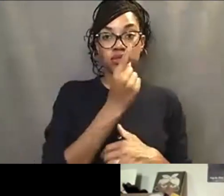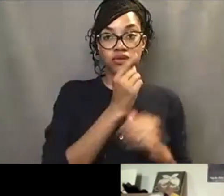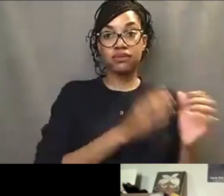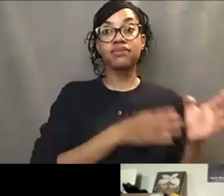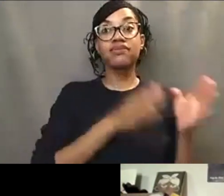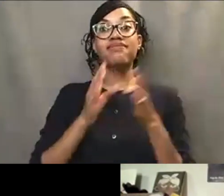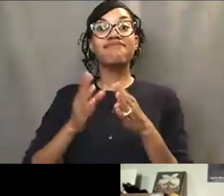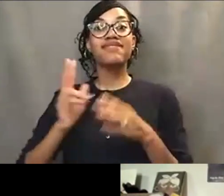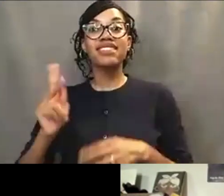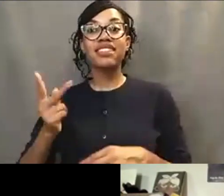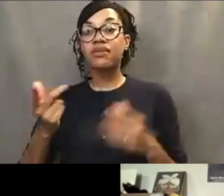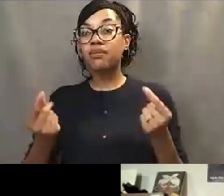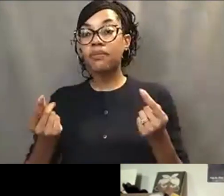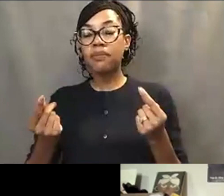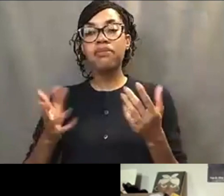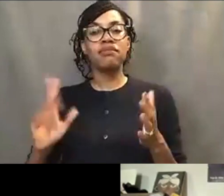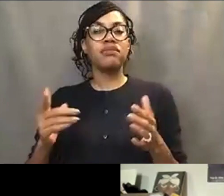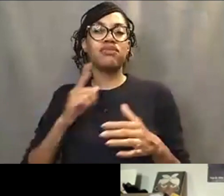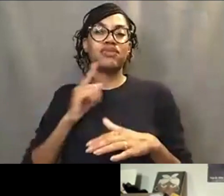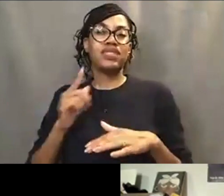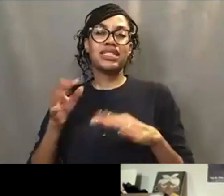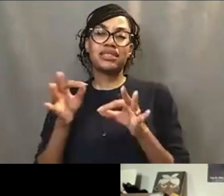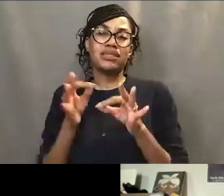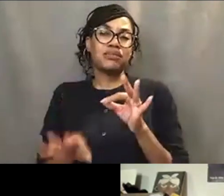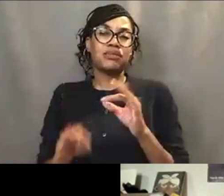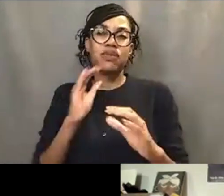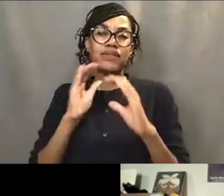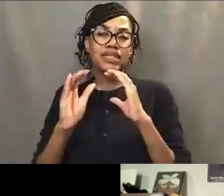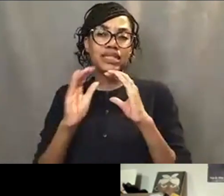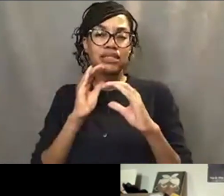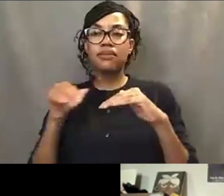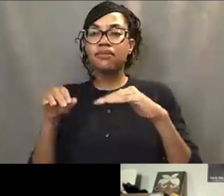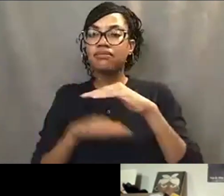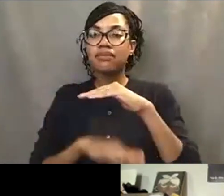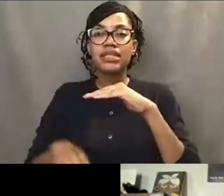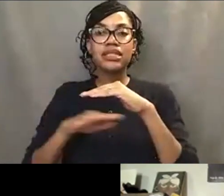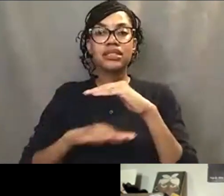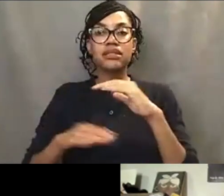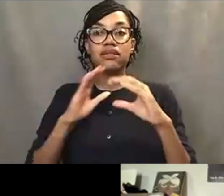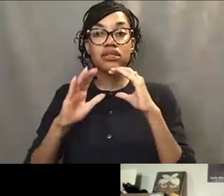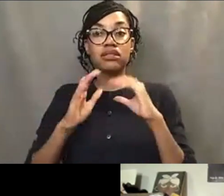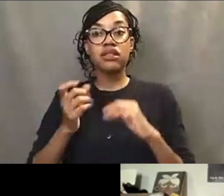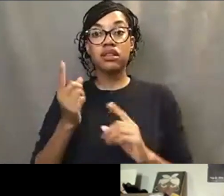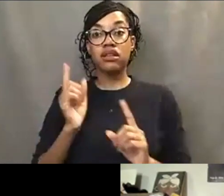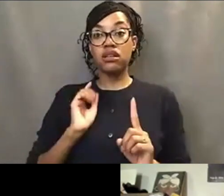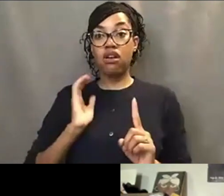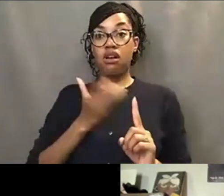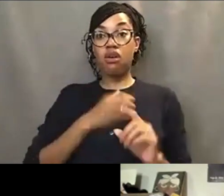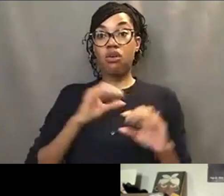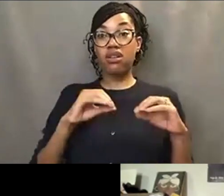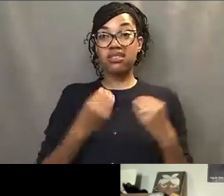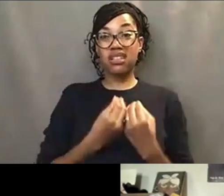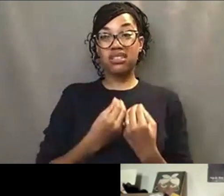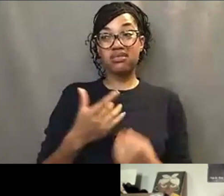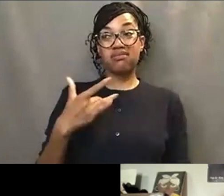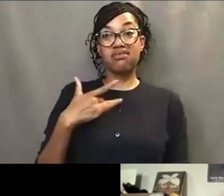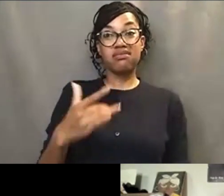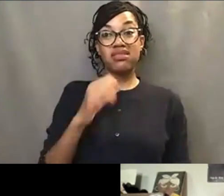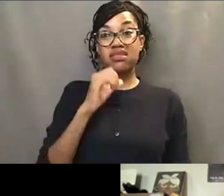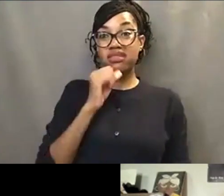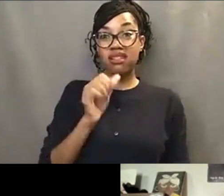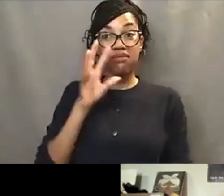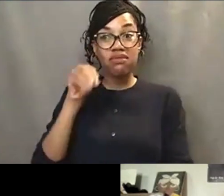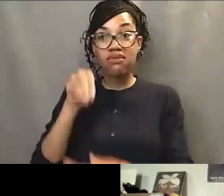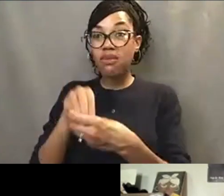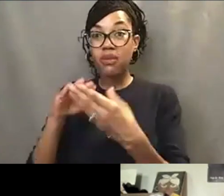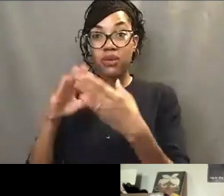conversations. Being honest that MNEA has not always reached out, that we have not always been there with the community.